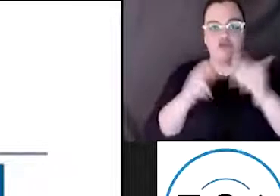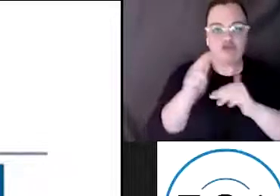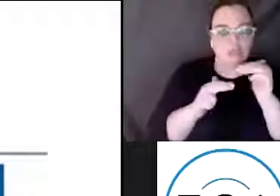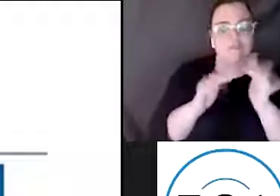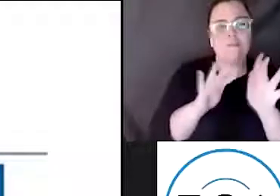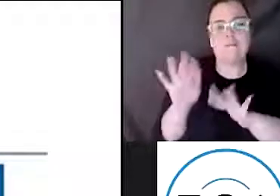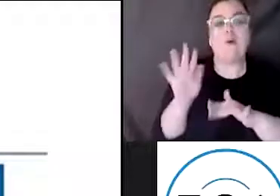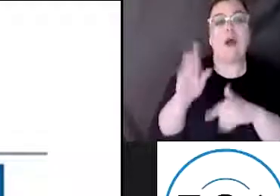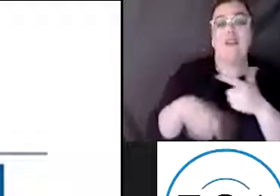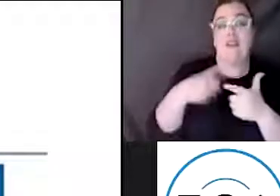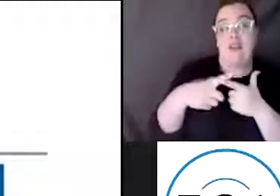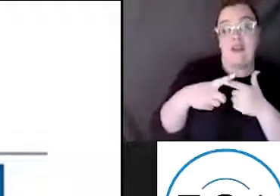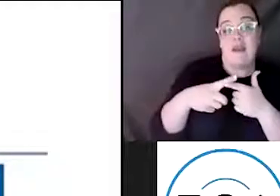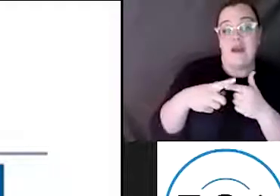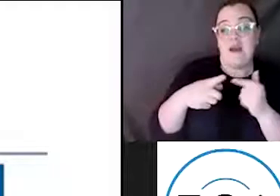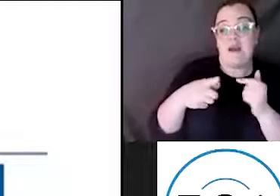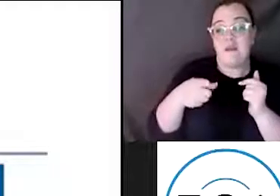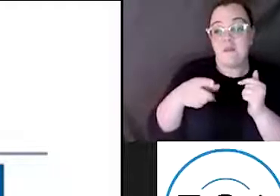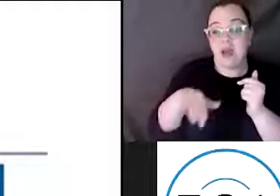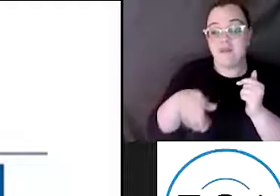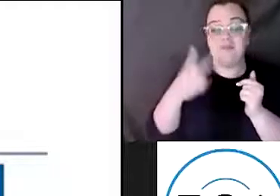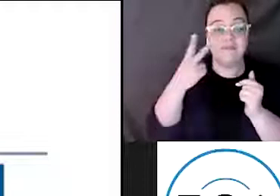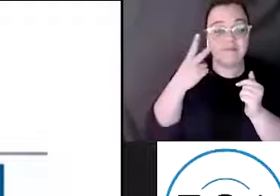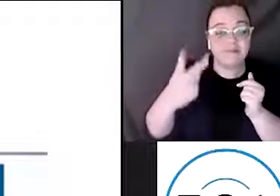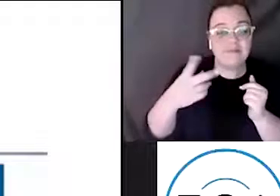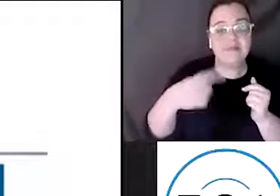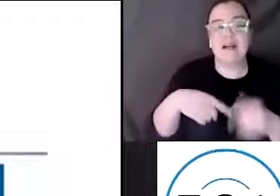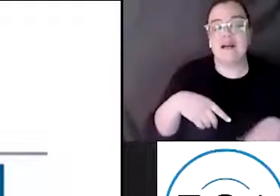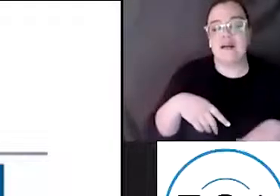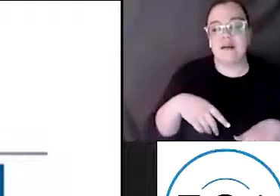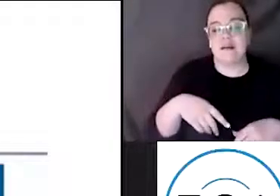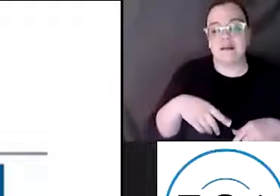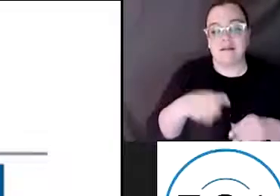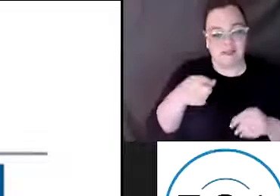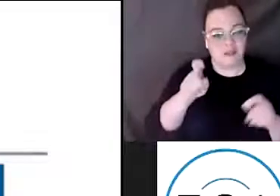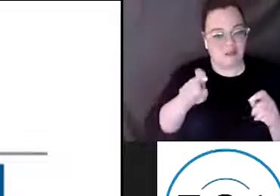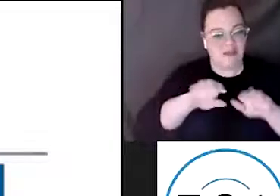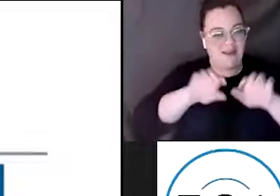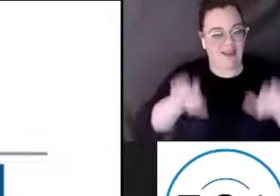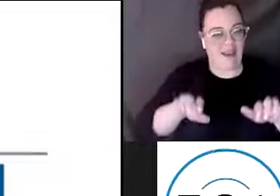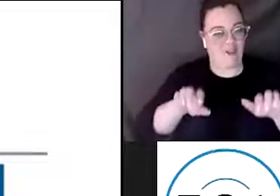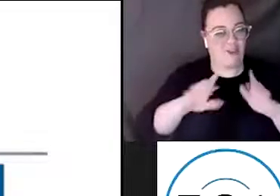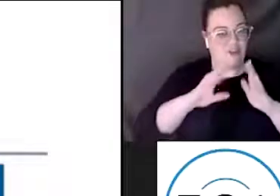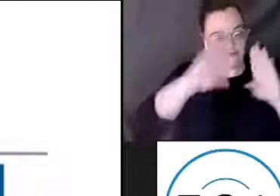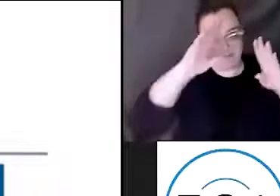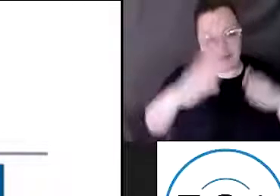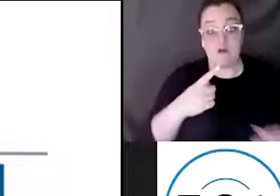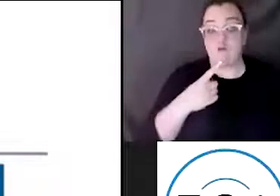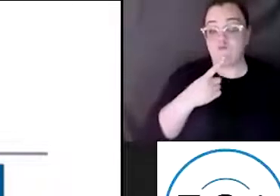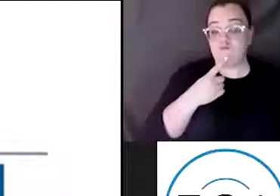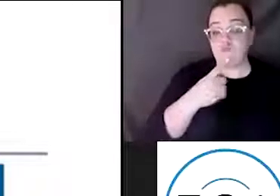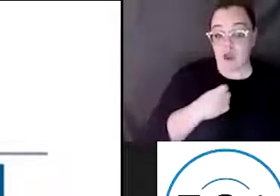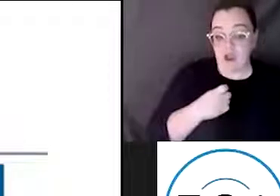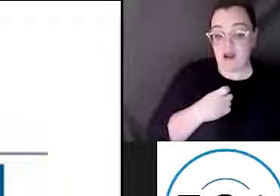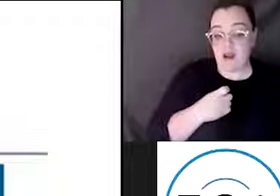main portion of this one pager, the product is intended to be action oriented. So in red, we have things that like